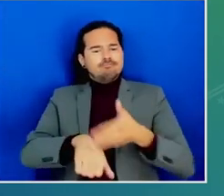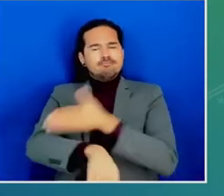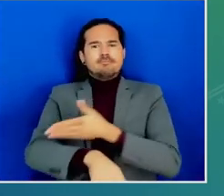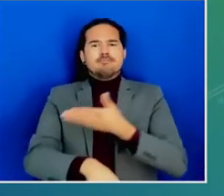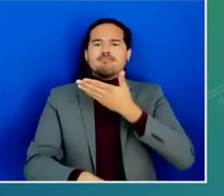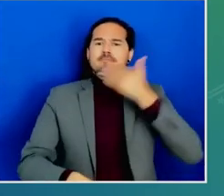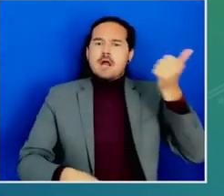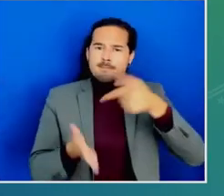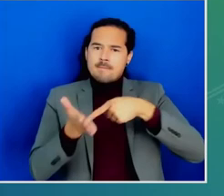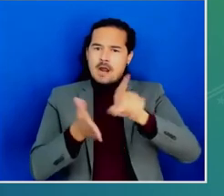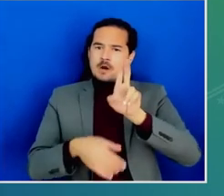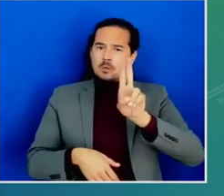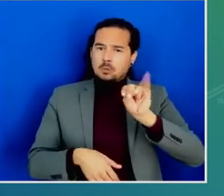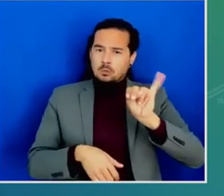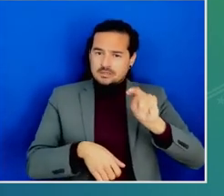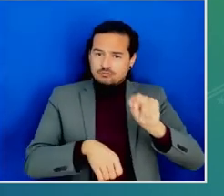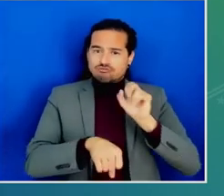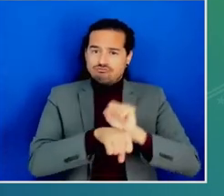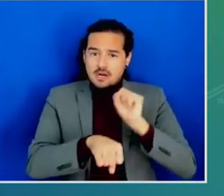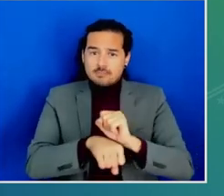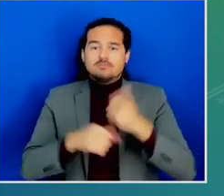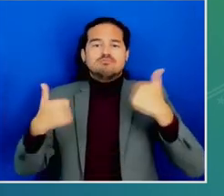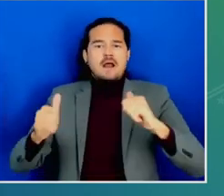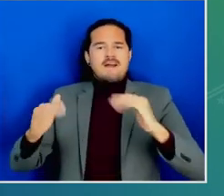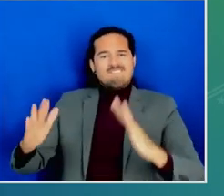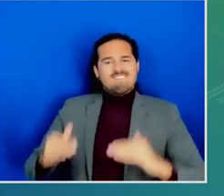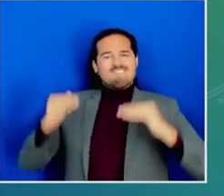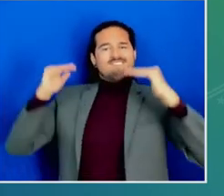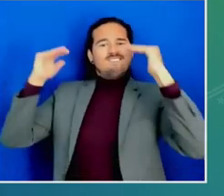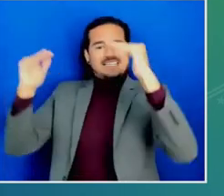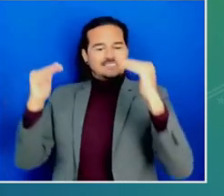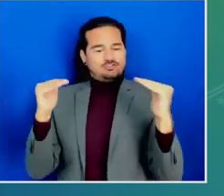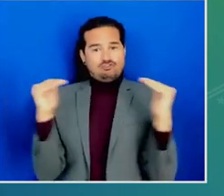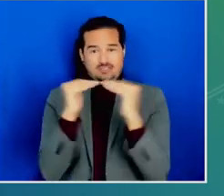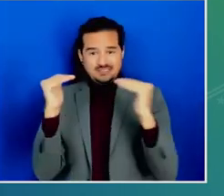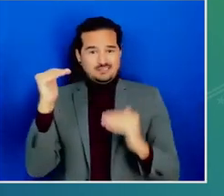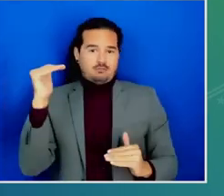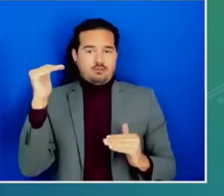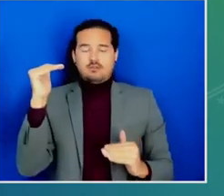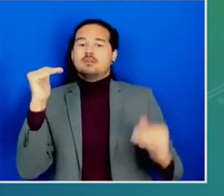jobs, and advancing justice long overdue.